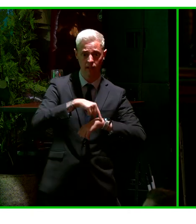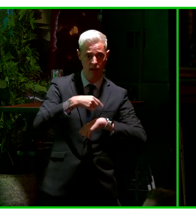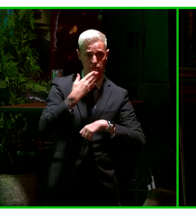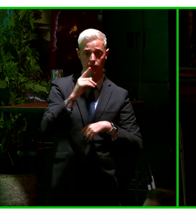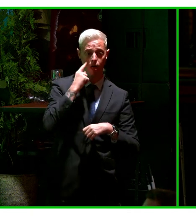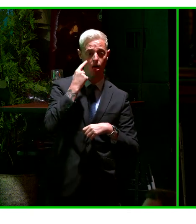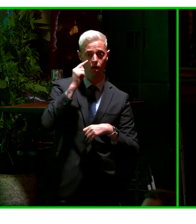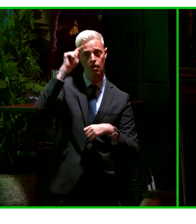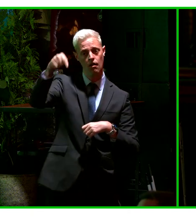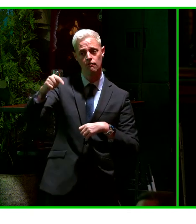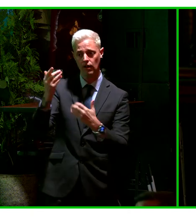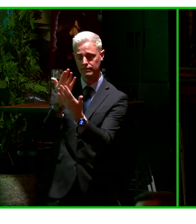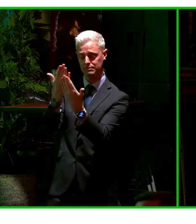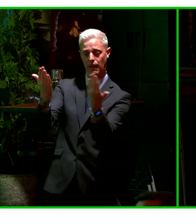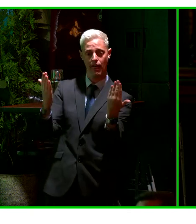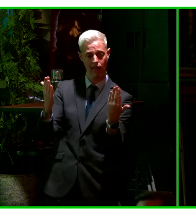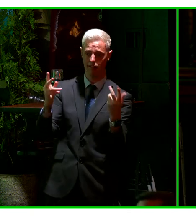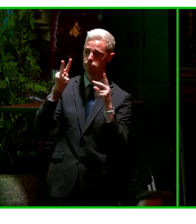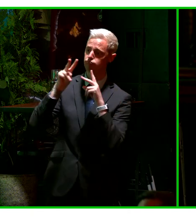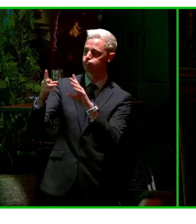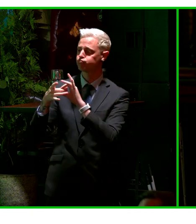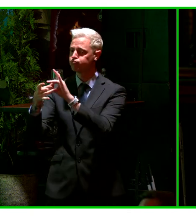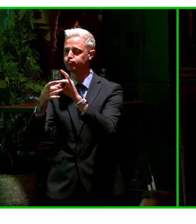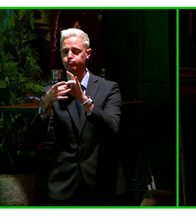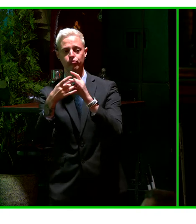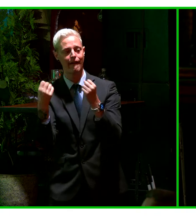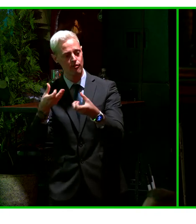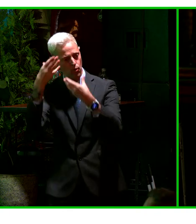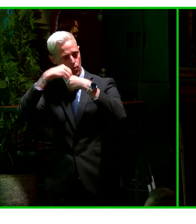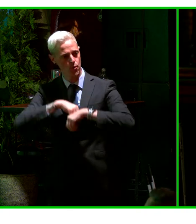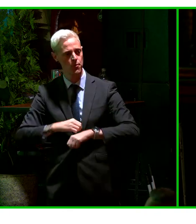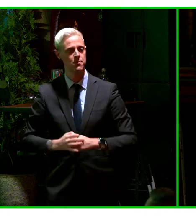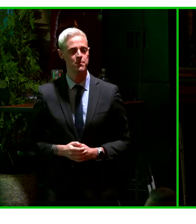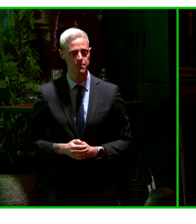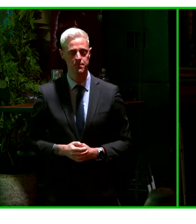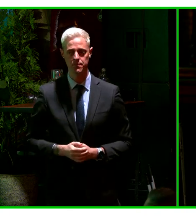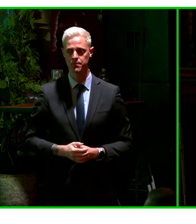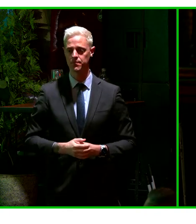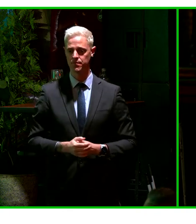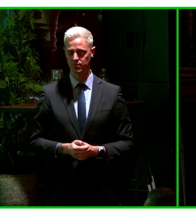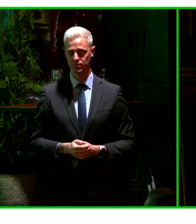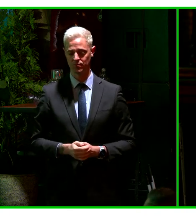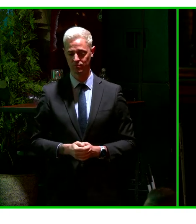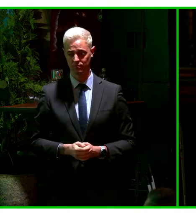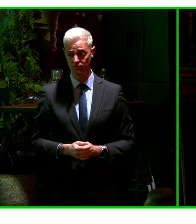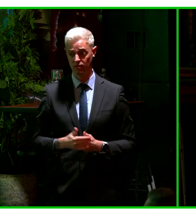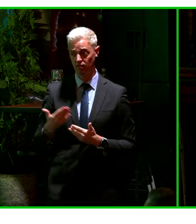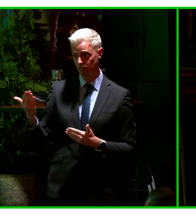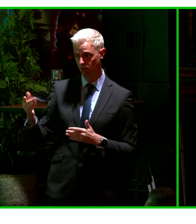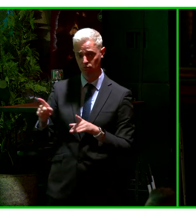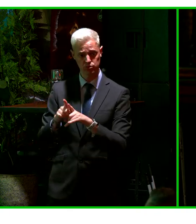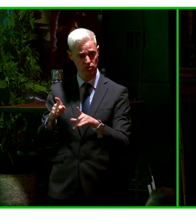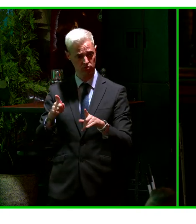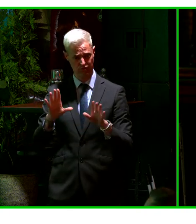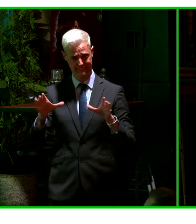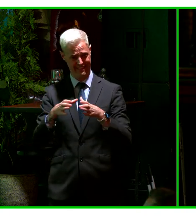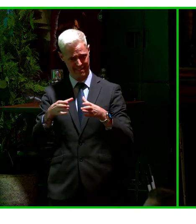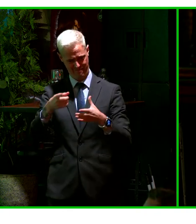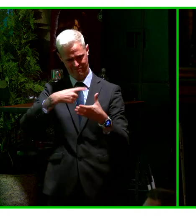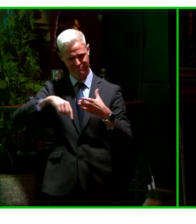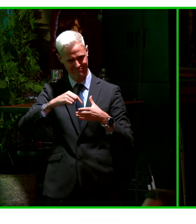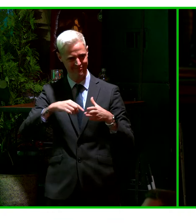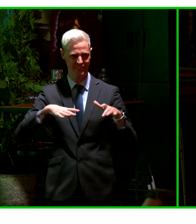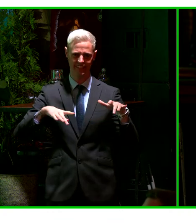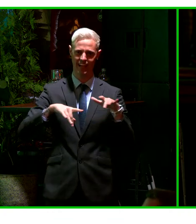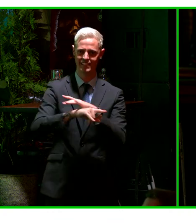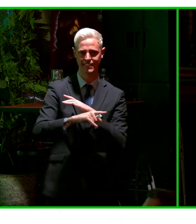the displays we've got out here so you can interact with more people. I just want to say a big thanks to the team here at Escape to